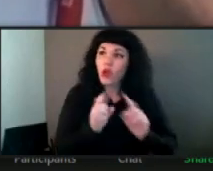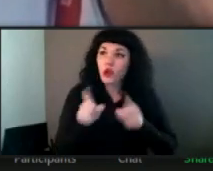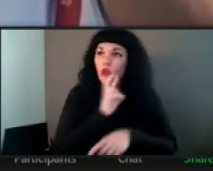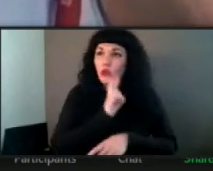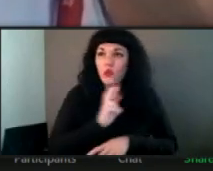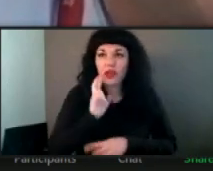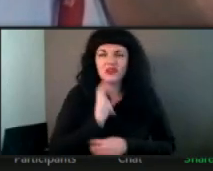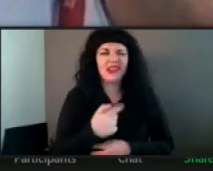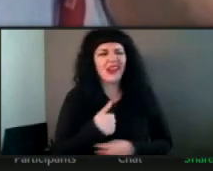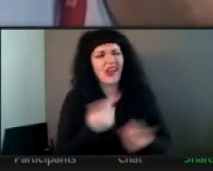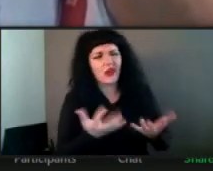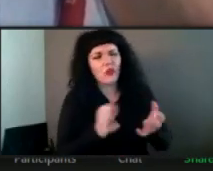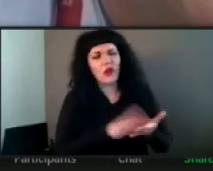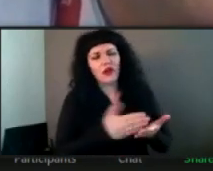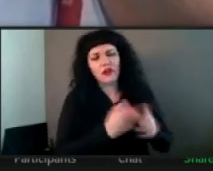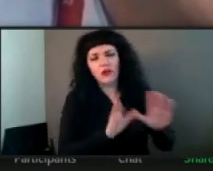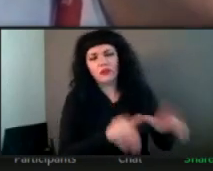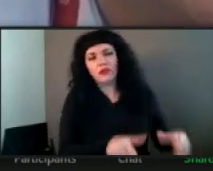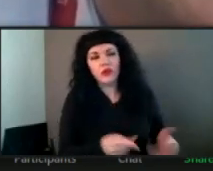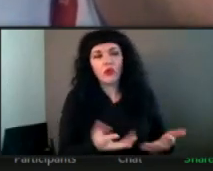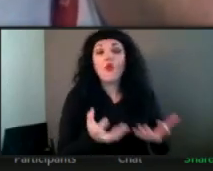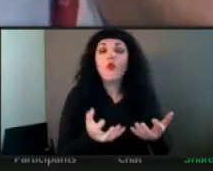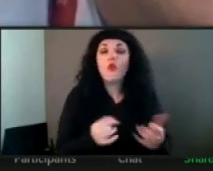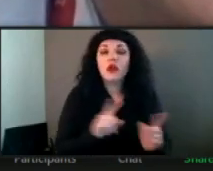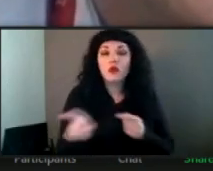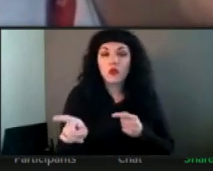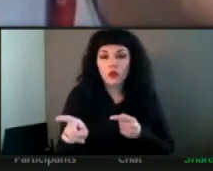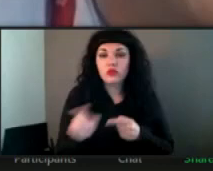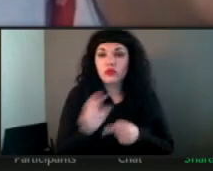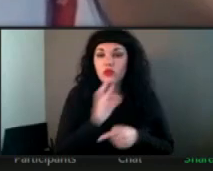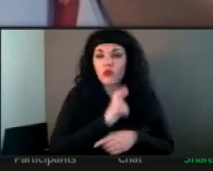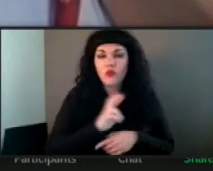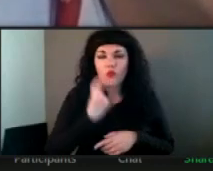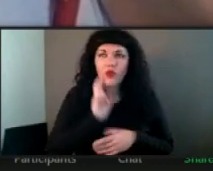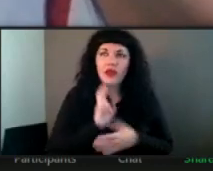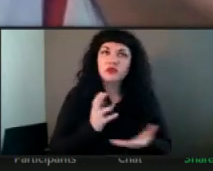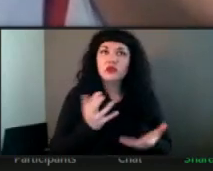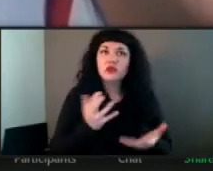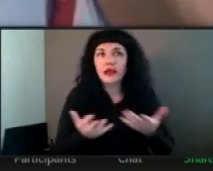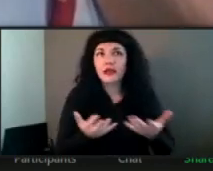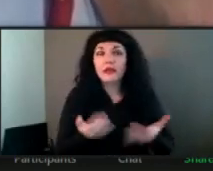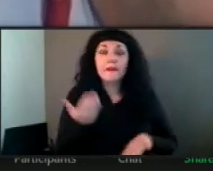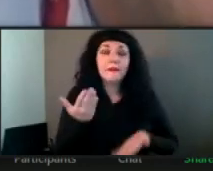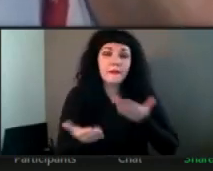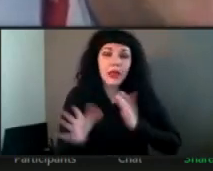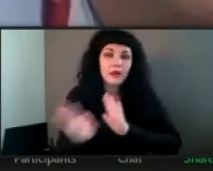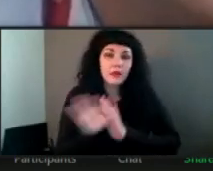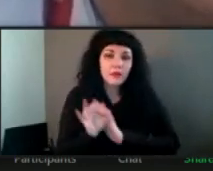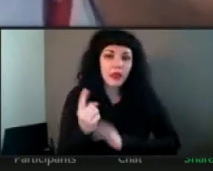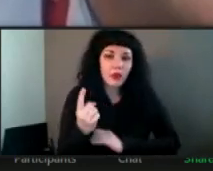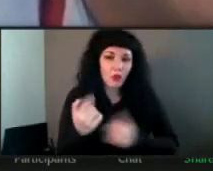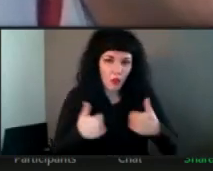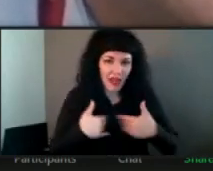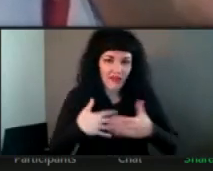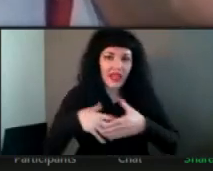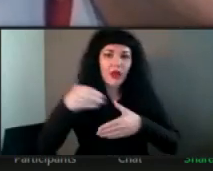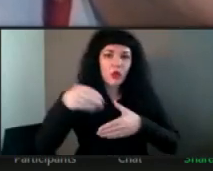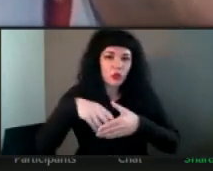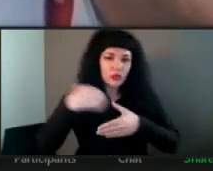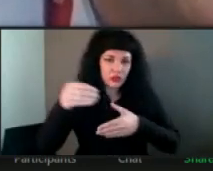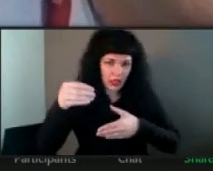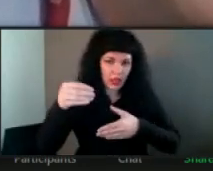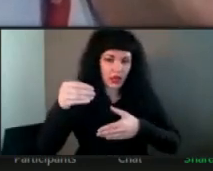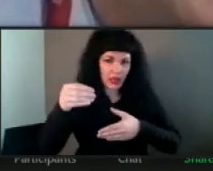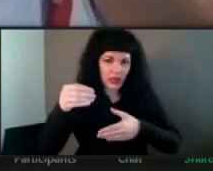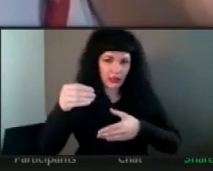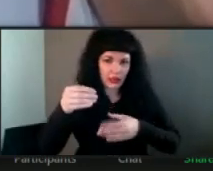cook, as an example, you want to go to a restaurant, consider picking a restaurant that has outdoor options where the